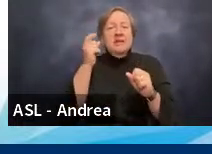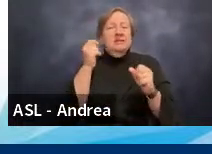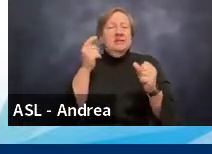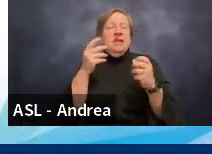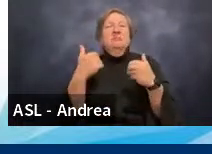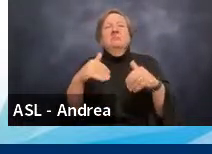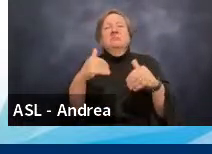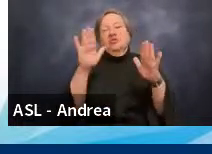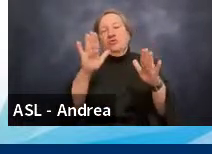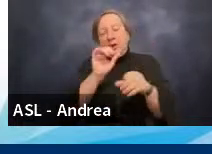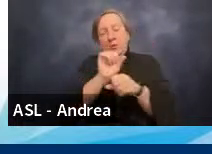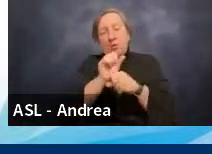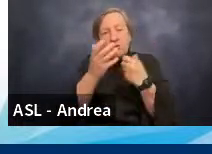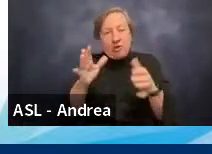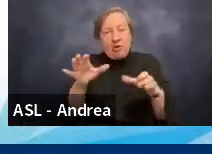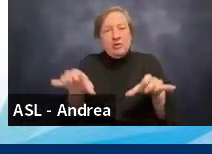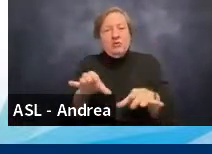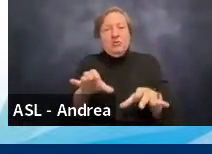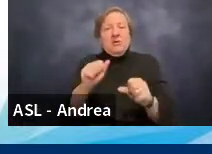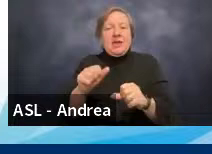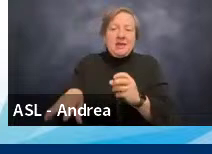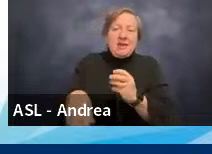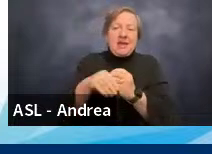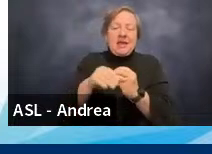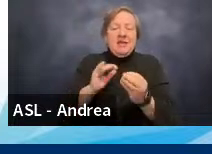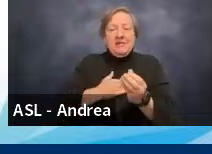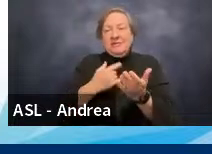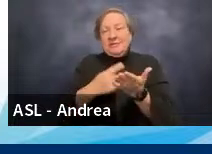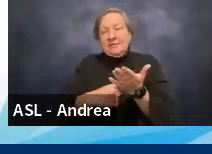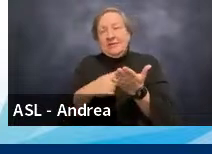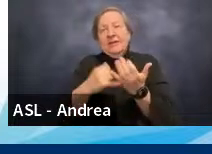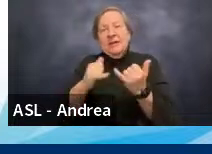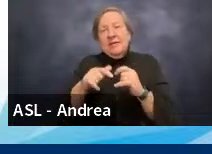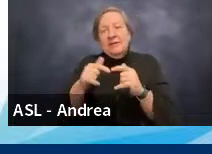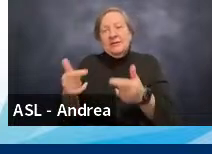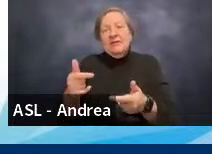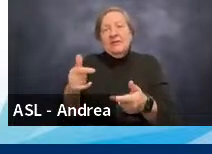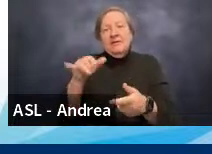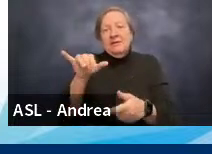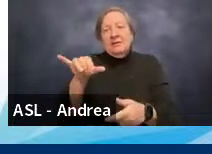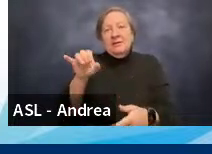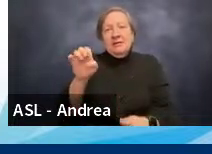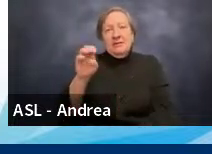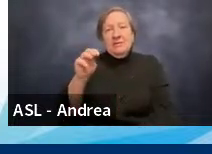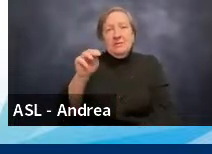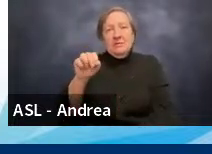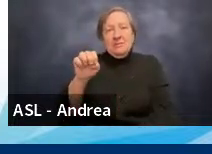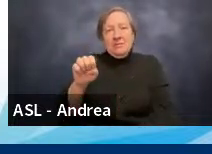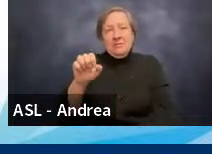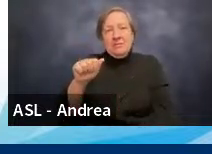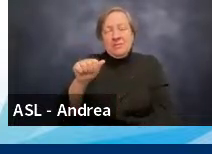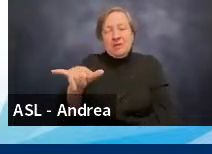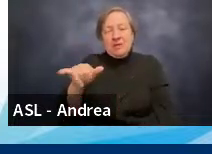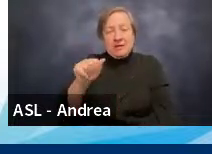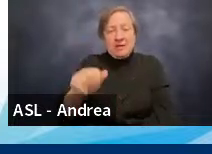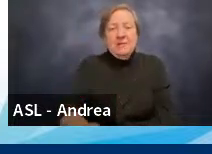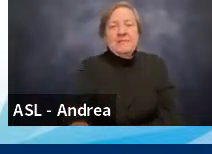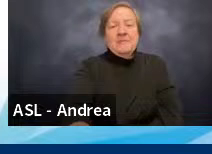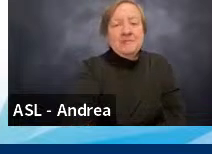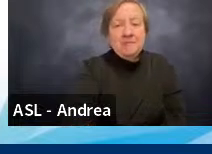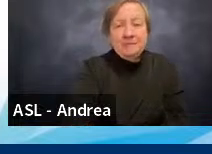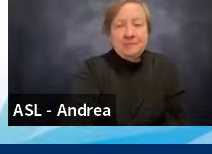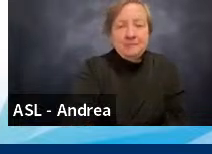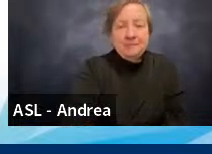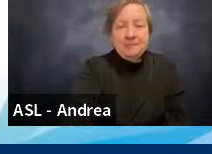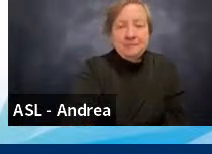and we can build on that through our discussion. And so with that, I will turn it over to Yamaya. Thank you, Emily.